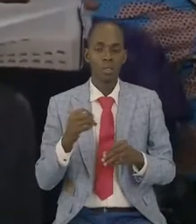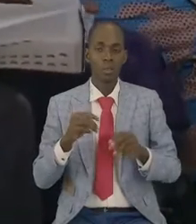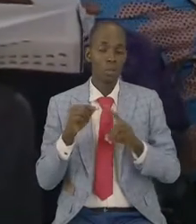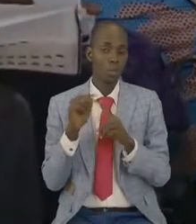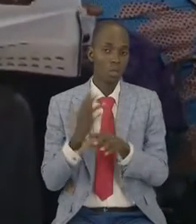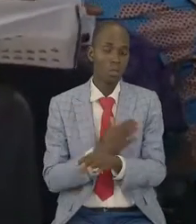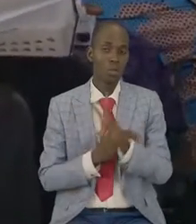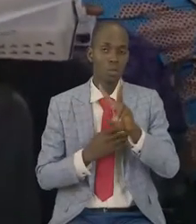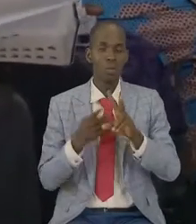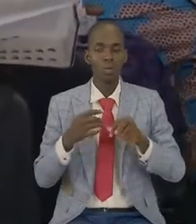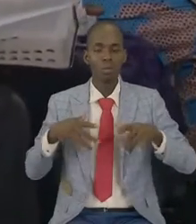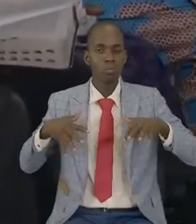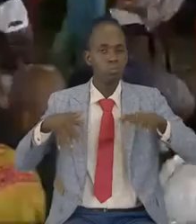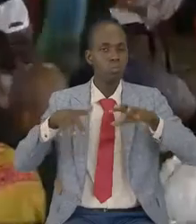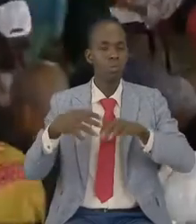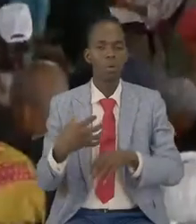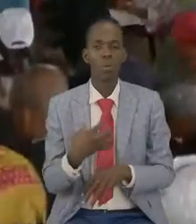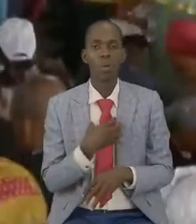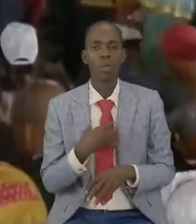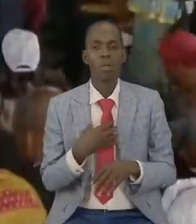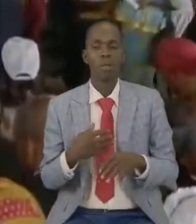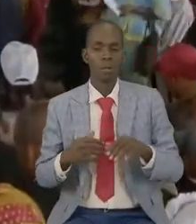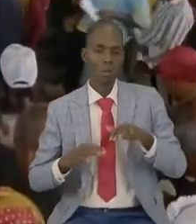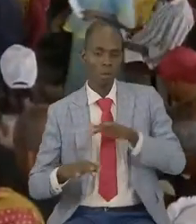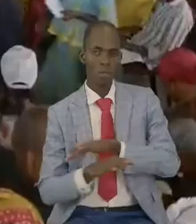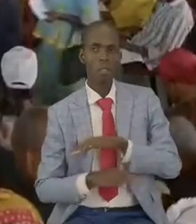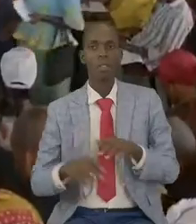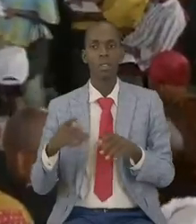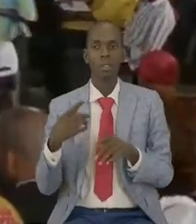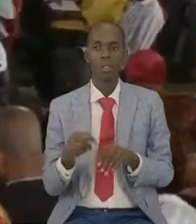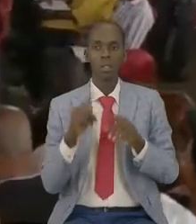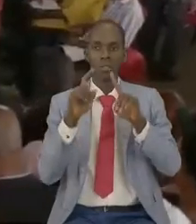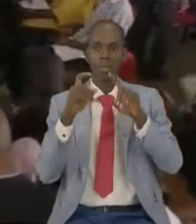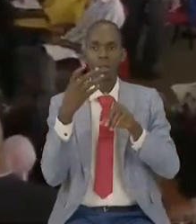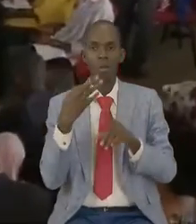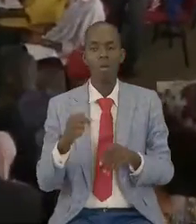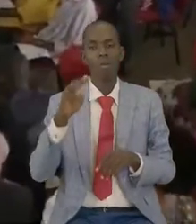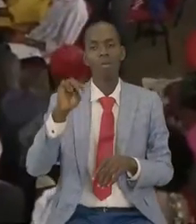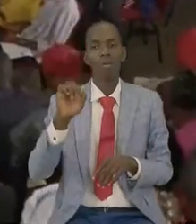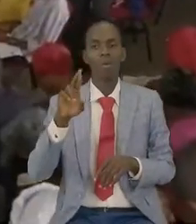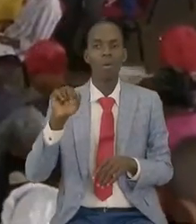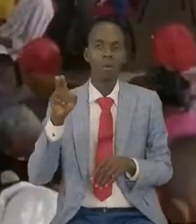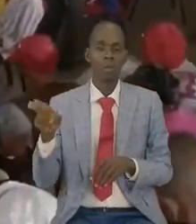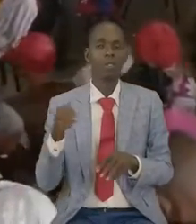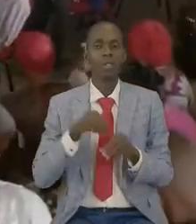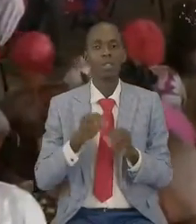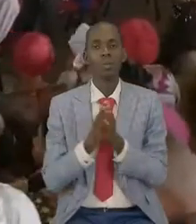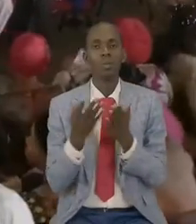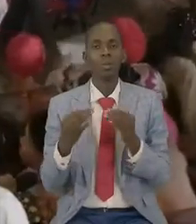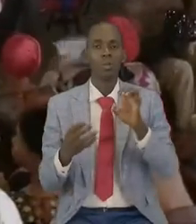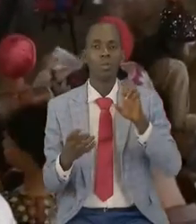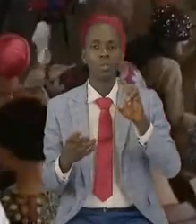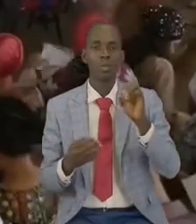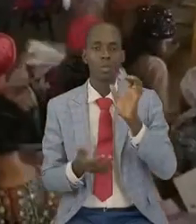under trial at Mara. In Exodus chapter 15, reading from verse 22.